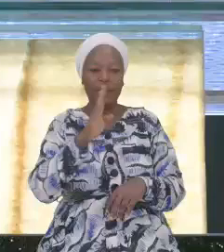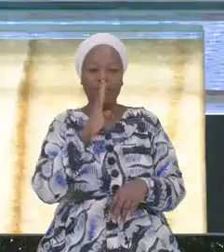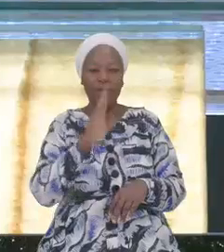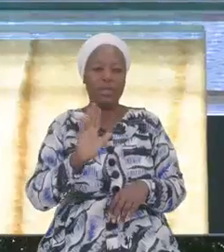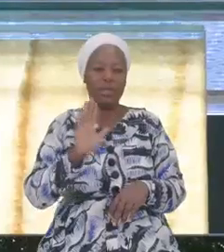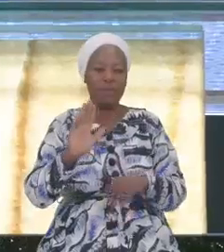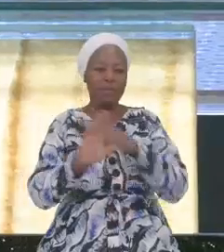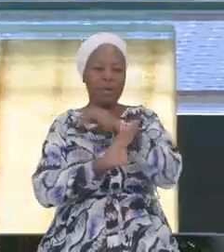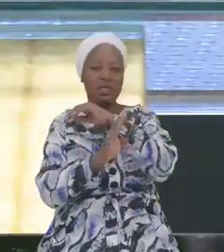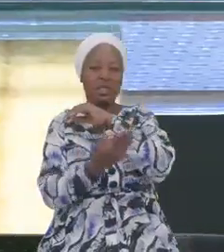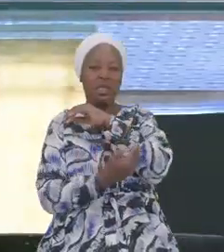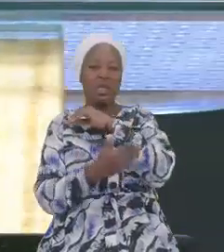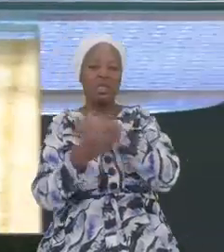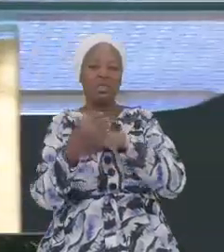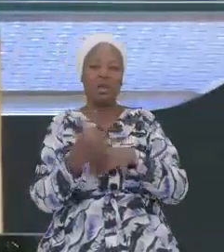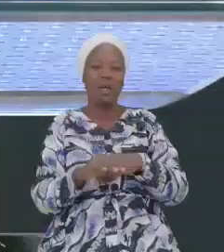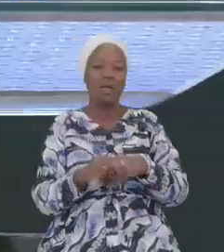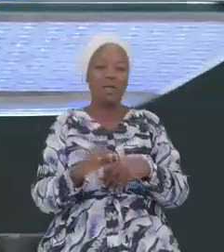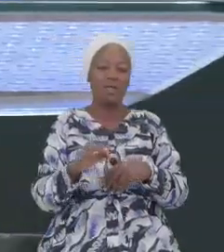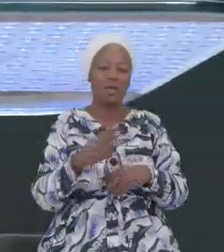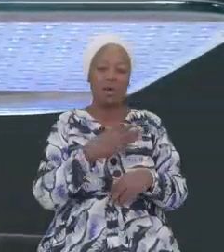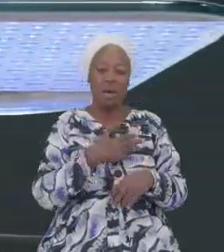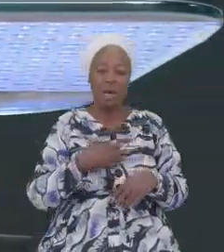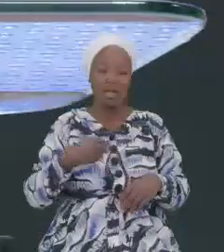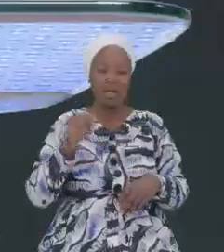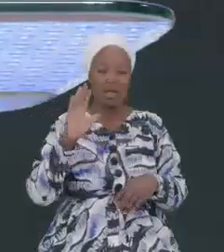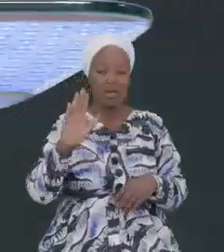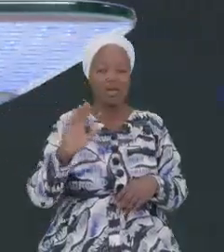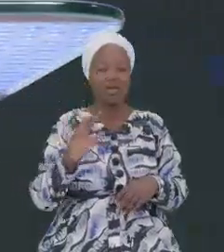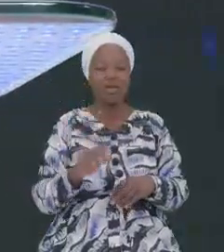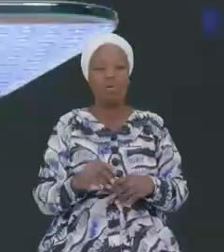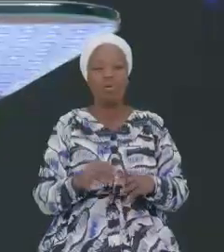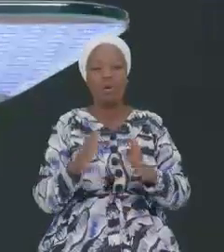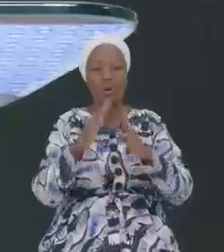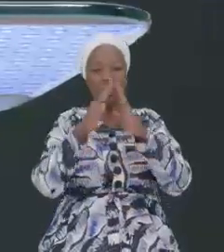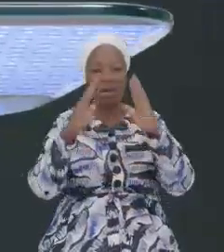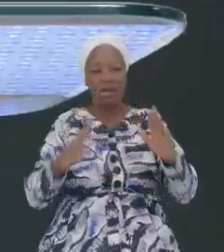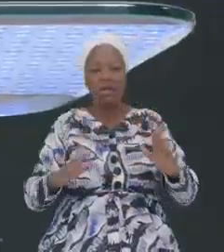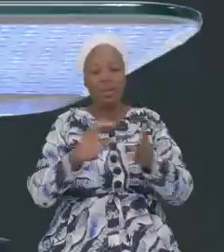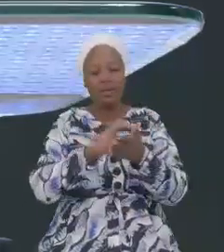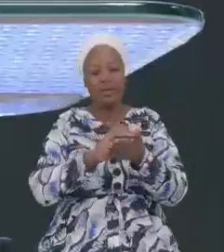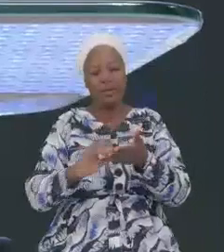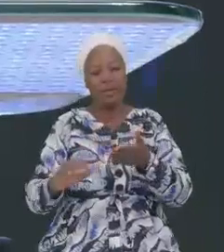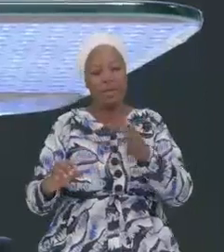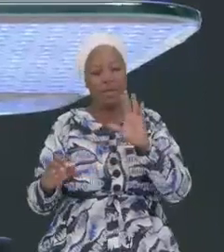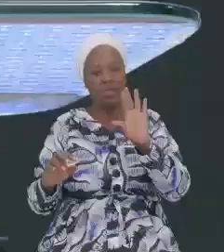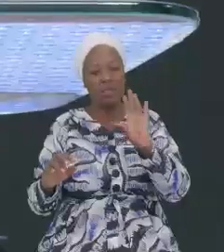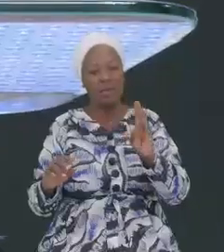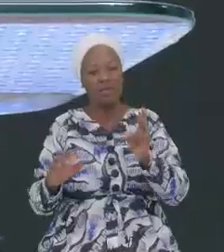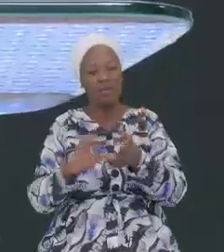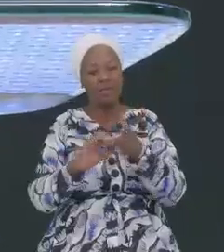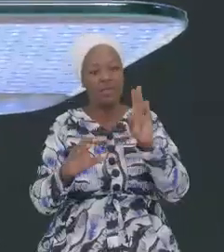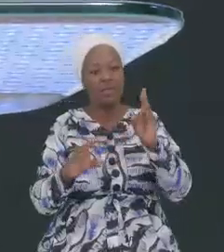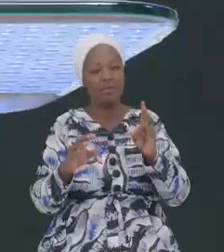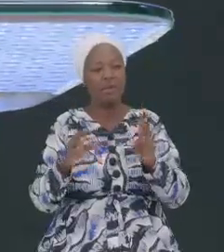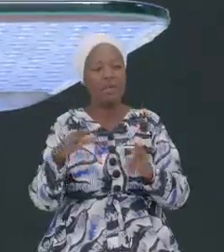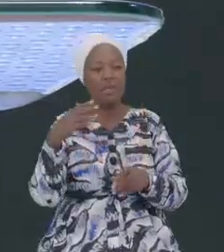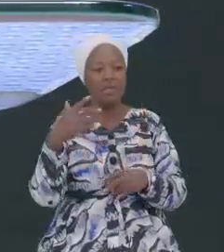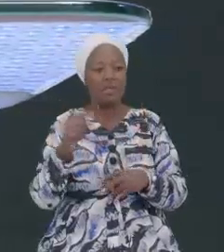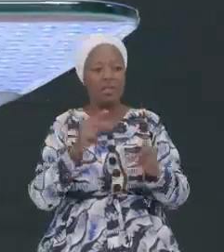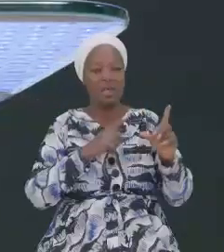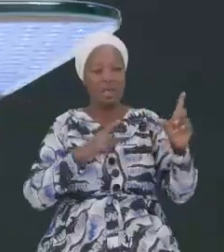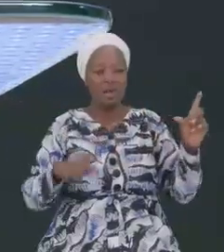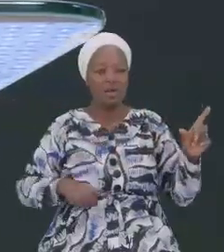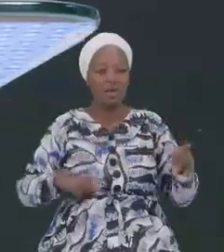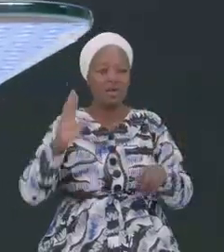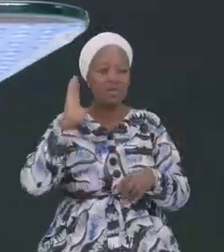thy basket and thy store. Look at verse 7 there. In verse 7 it said, then the Lord